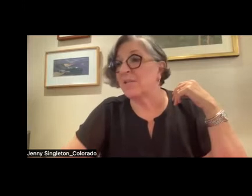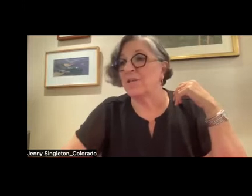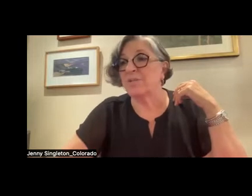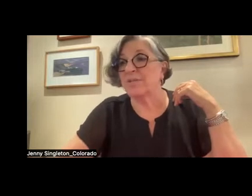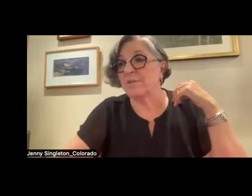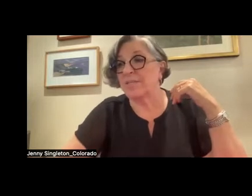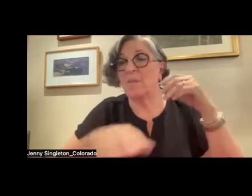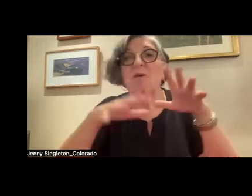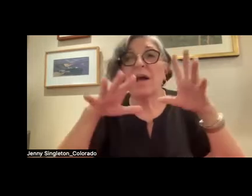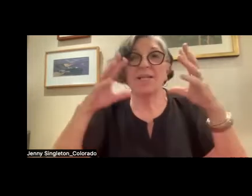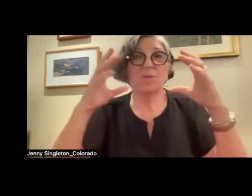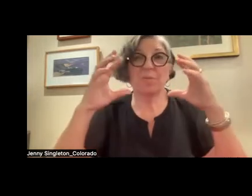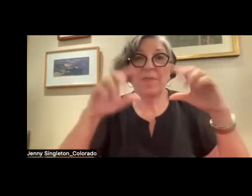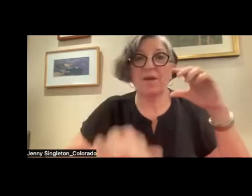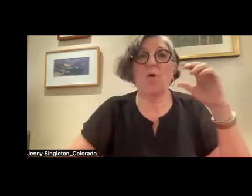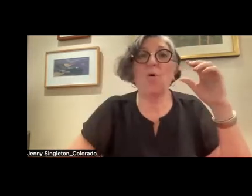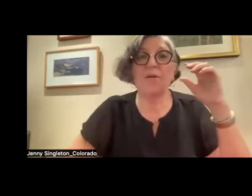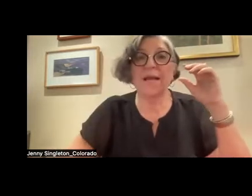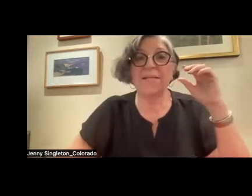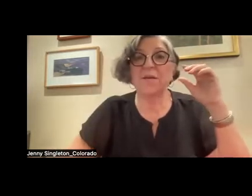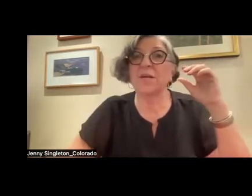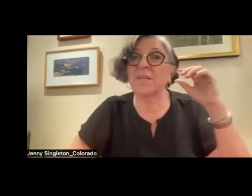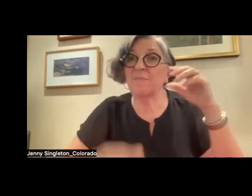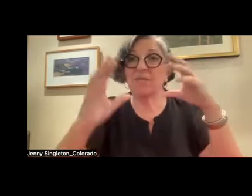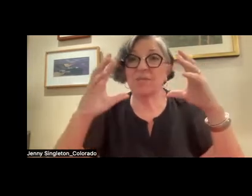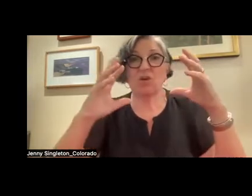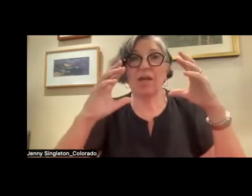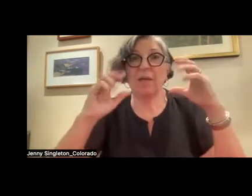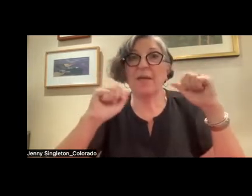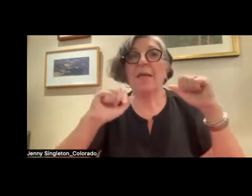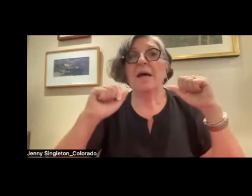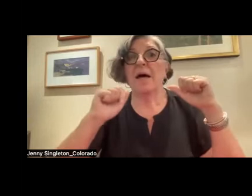And to summarize, what that core lexicon that I've been